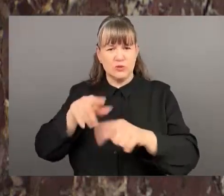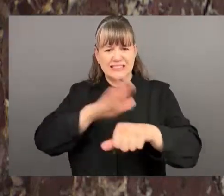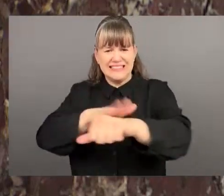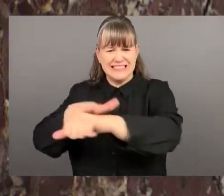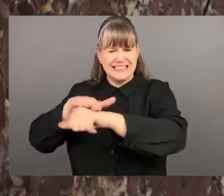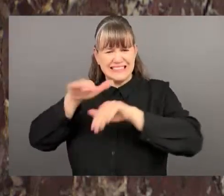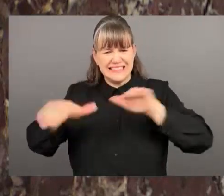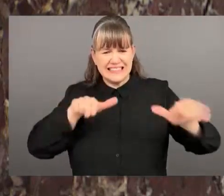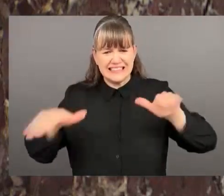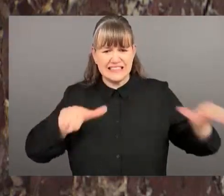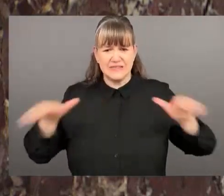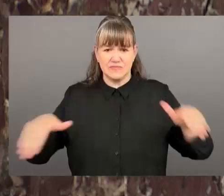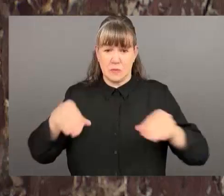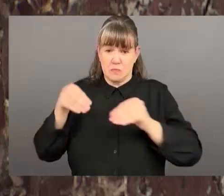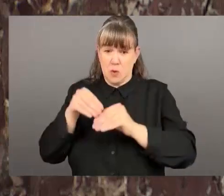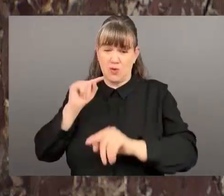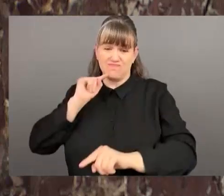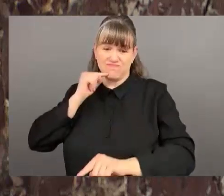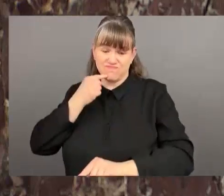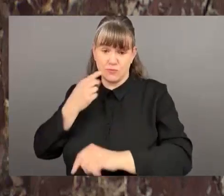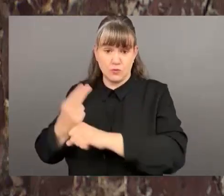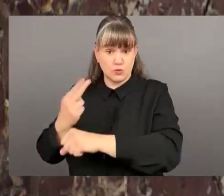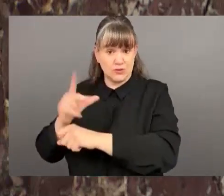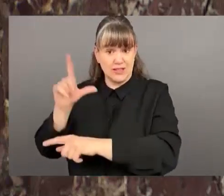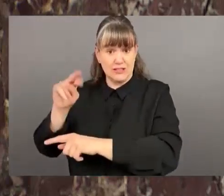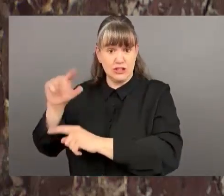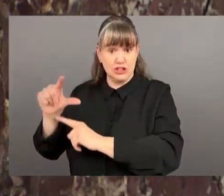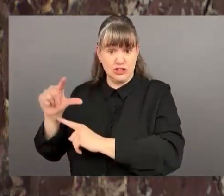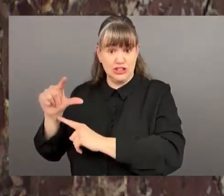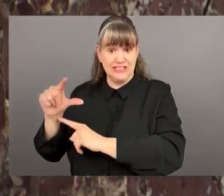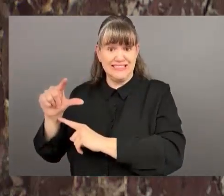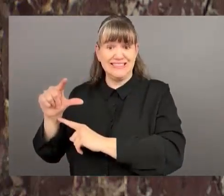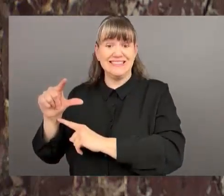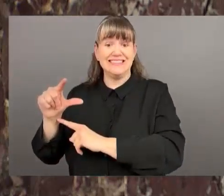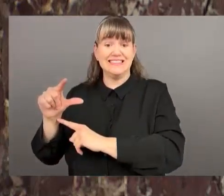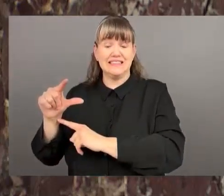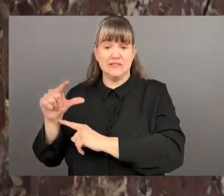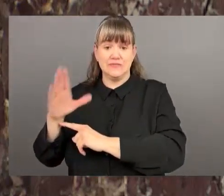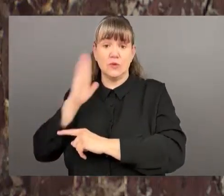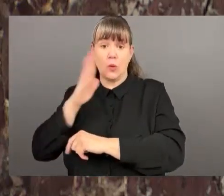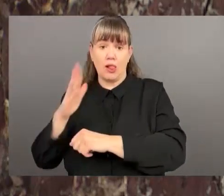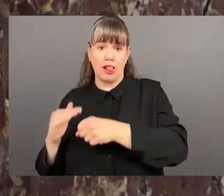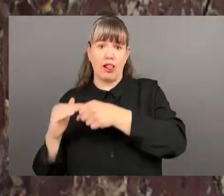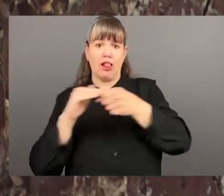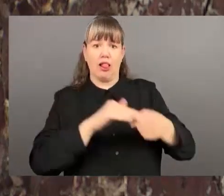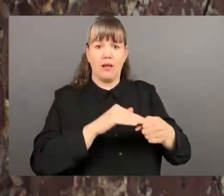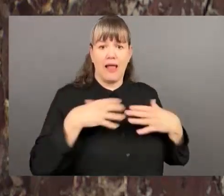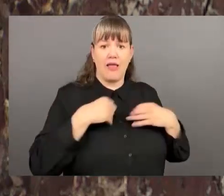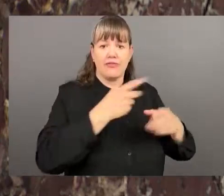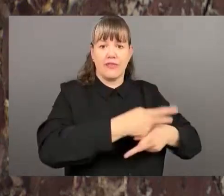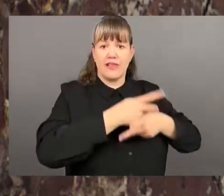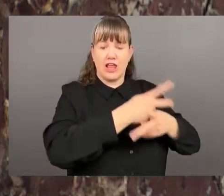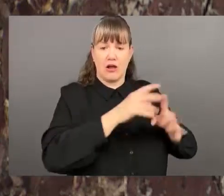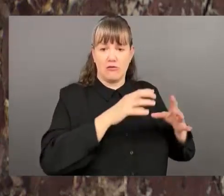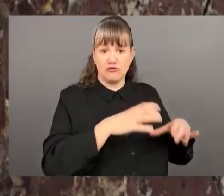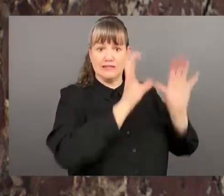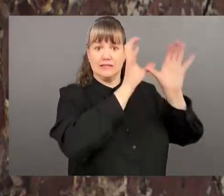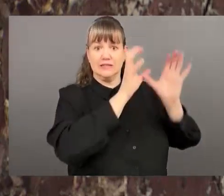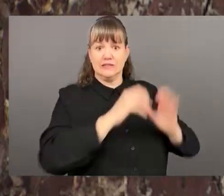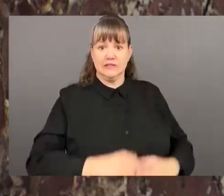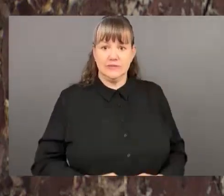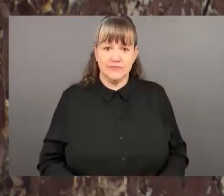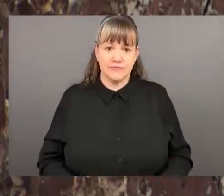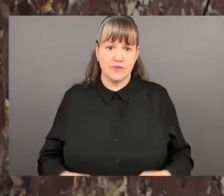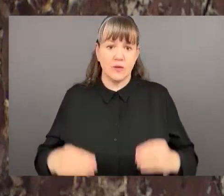increasingly put on our healthcare crisis. As more LNG terminals begin operations, the collapse of our